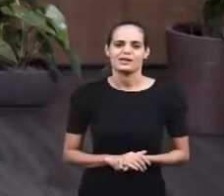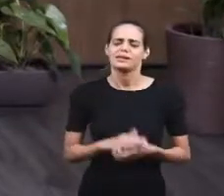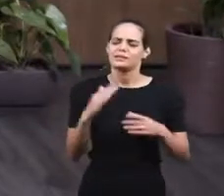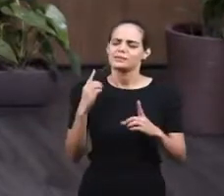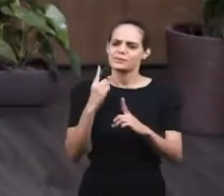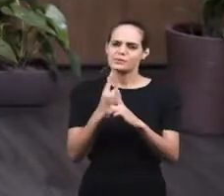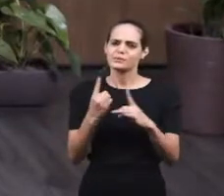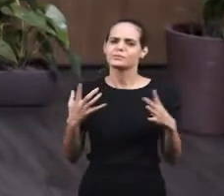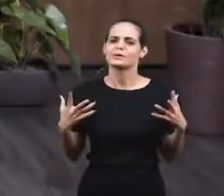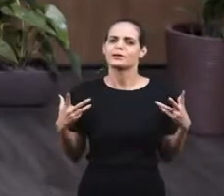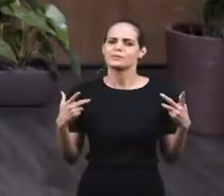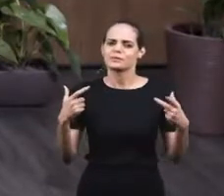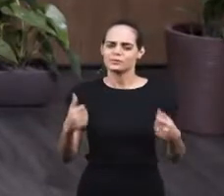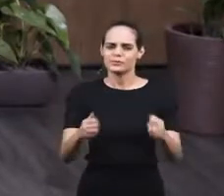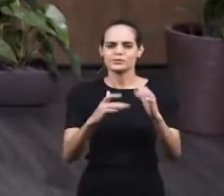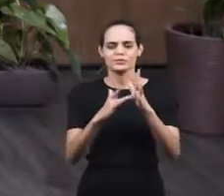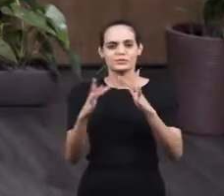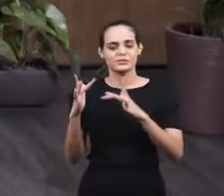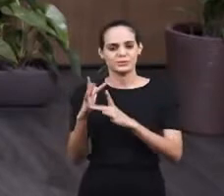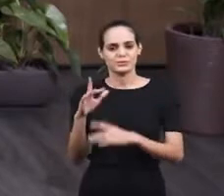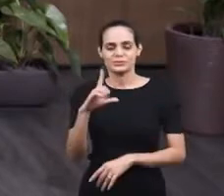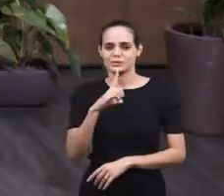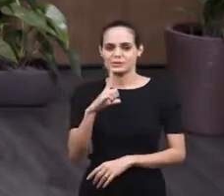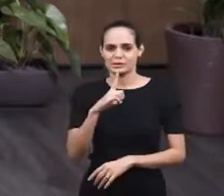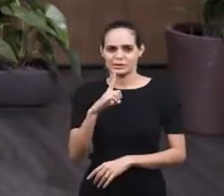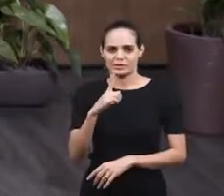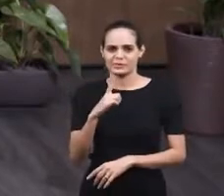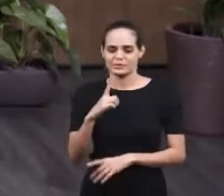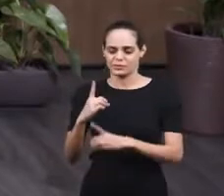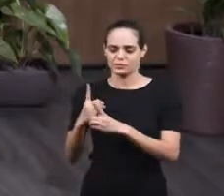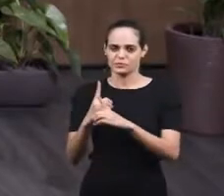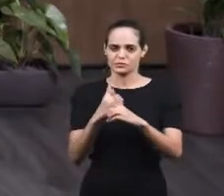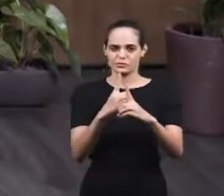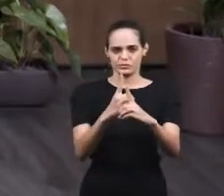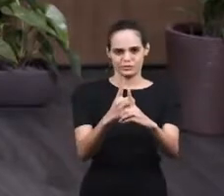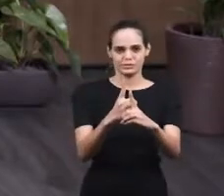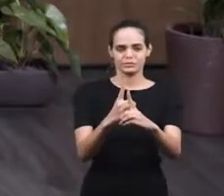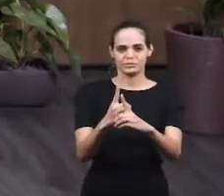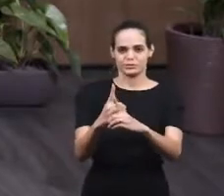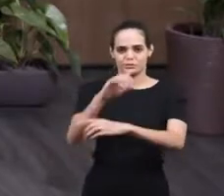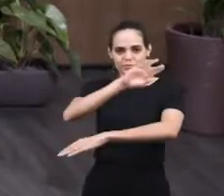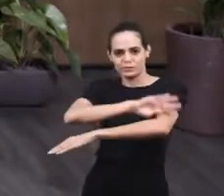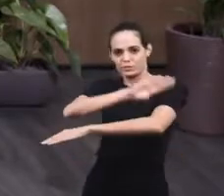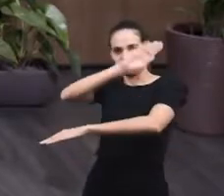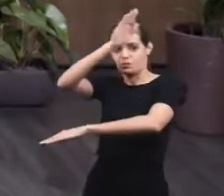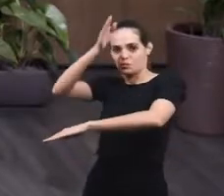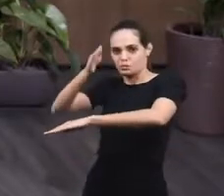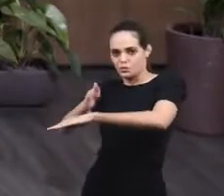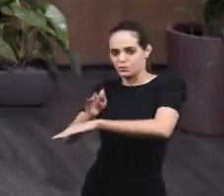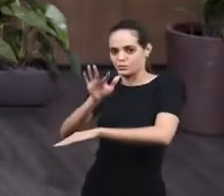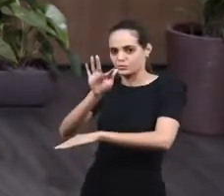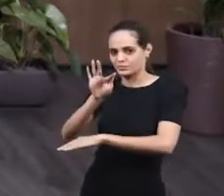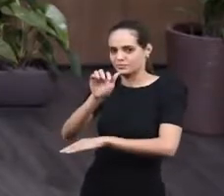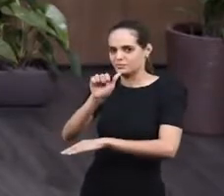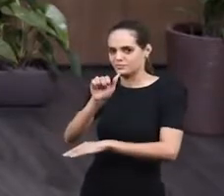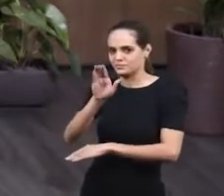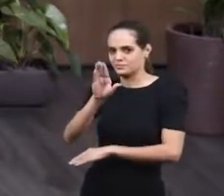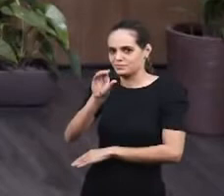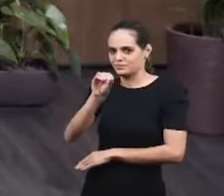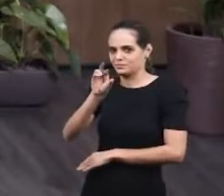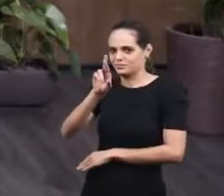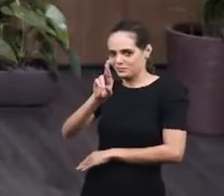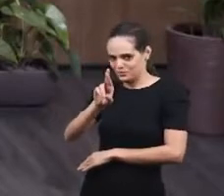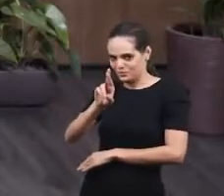wonderful encounter that Jesus had with his disciples, who said that possibly he came down from that